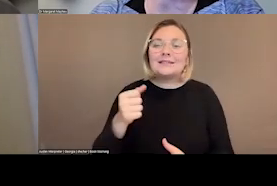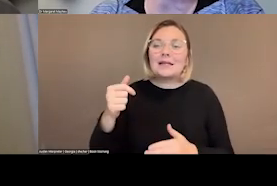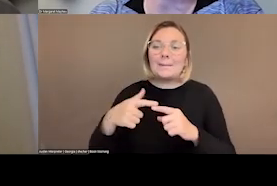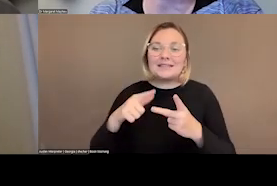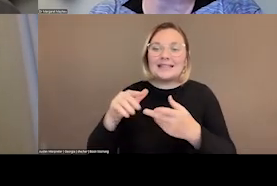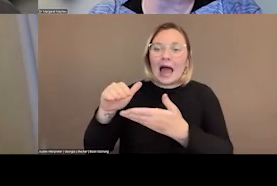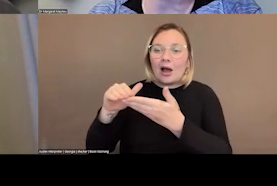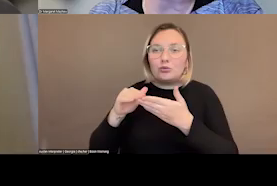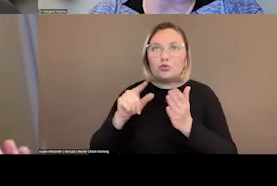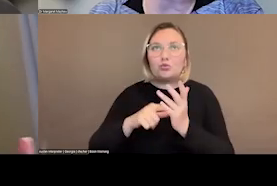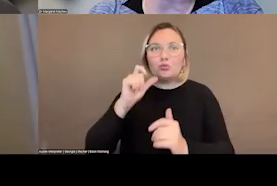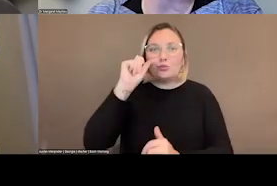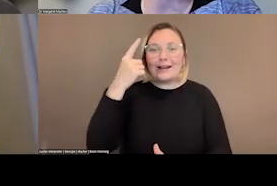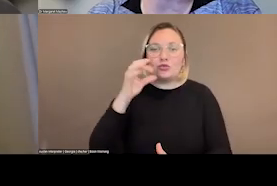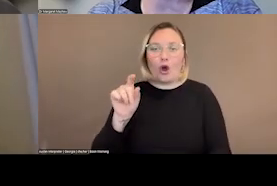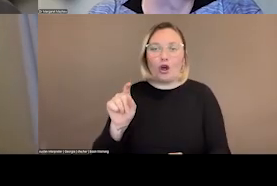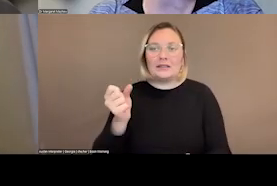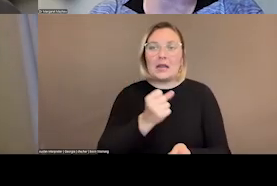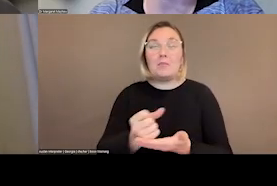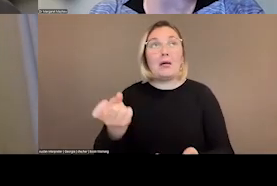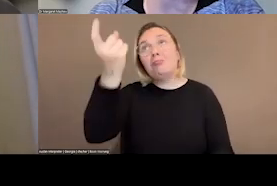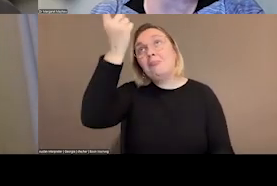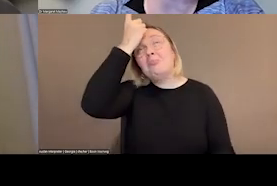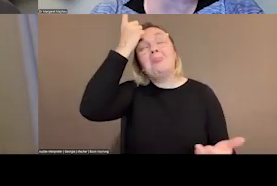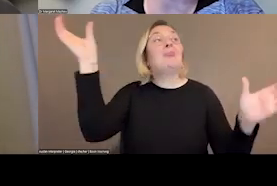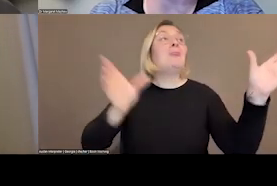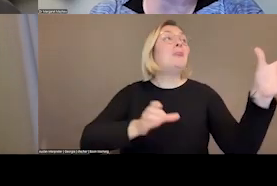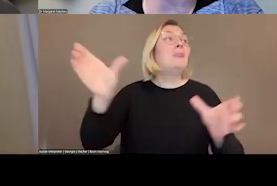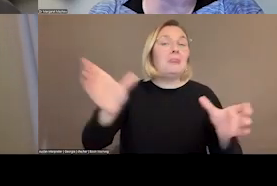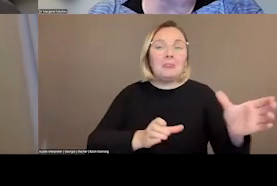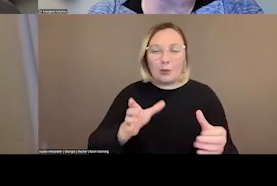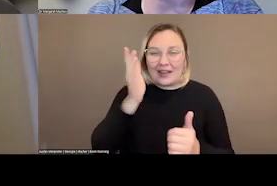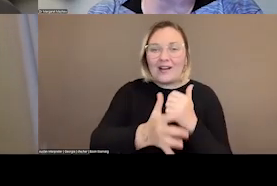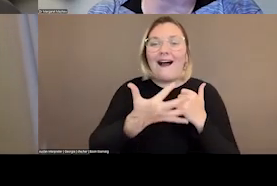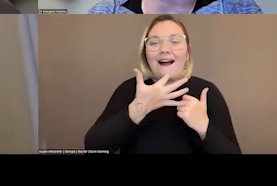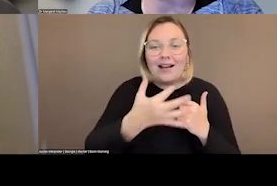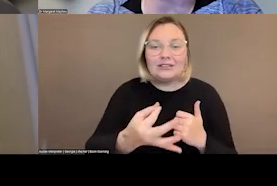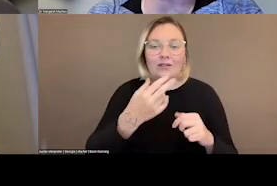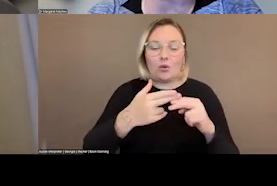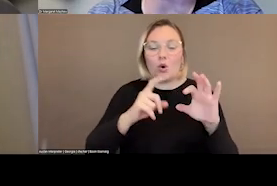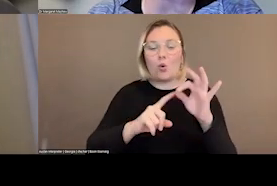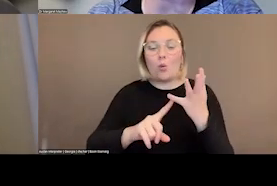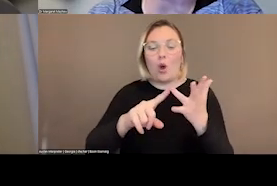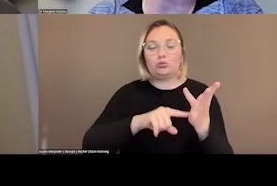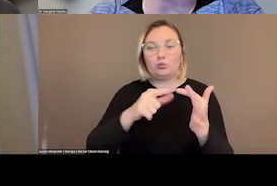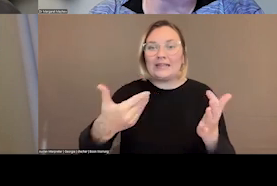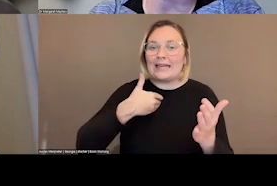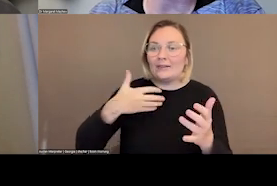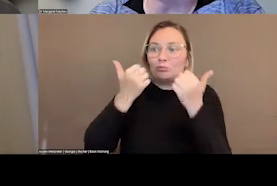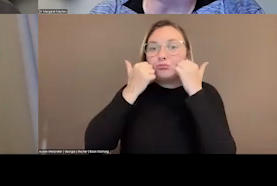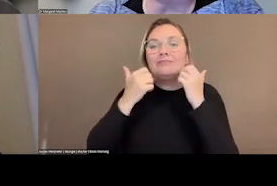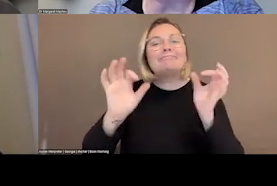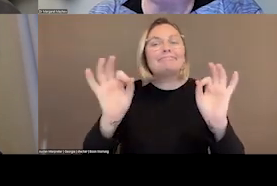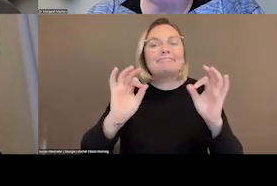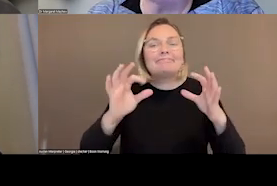sort of realize that you're not pulling these numbers from thin air. But we Yeah. don't ask for quotes or anything like that. You don't need them. So that's totally fine.